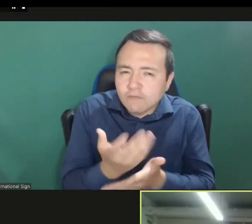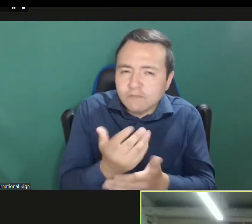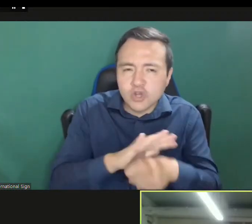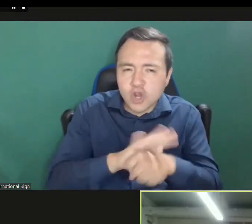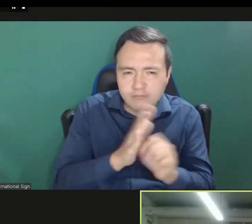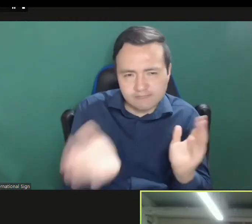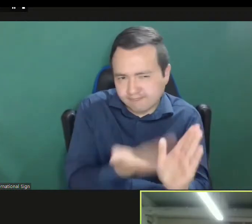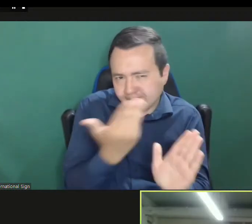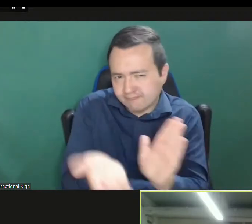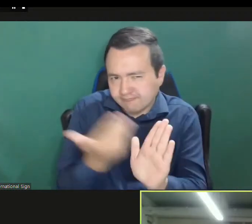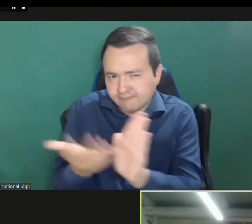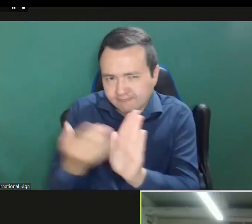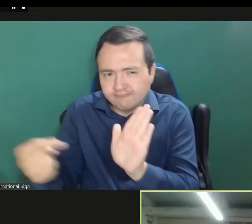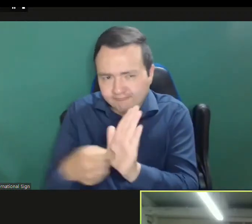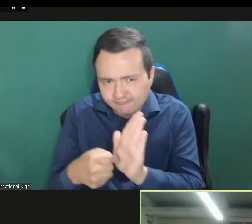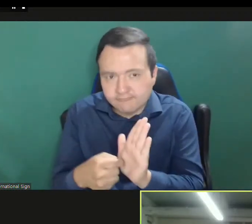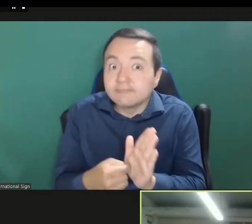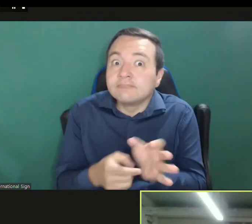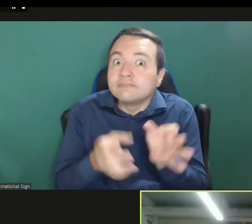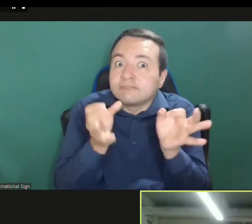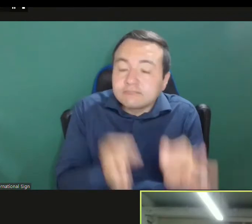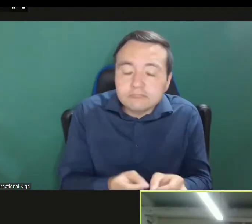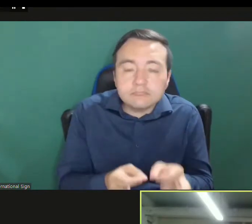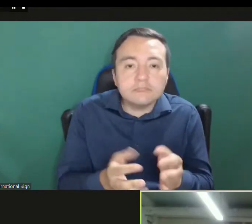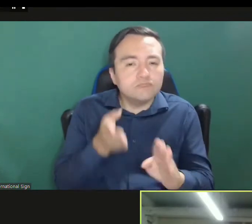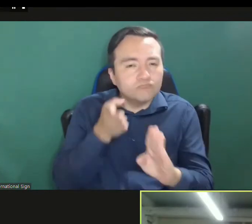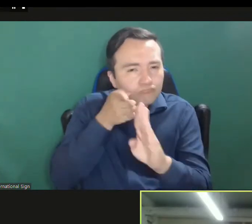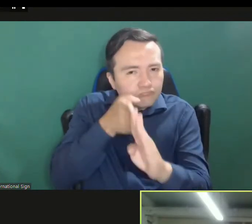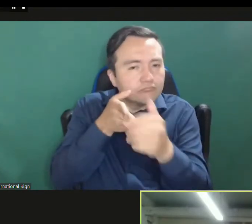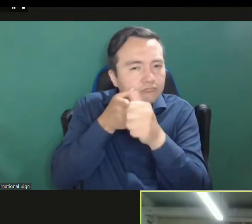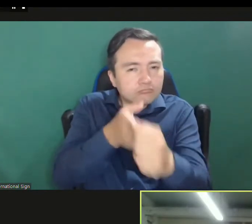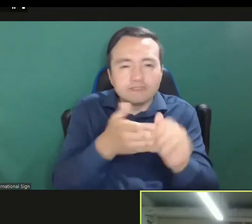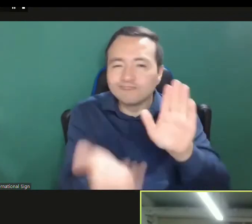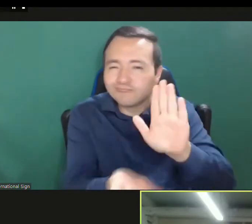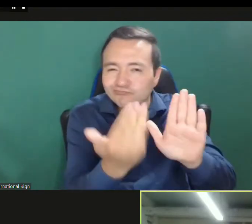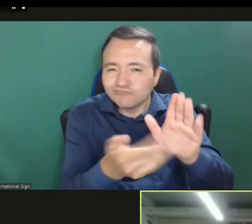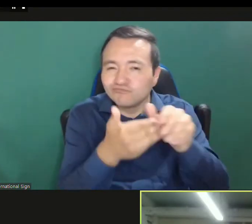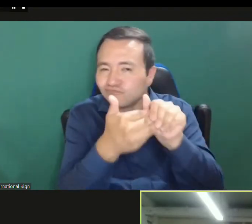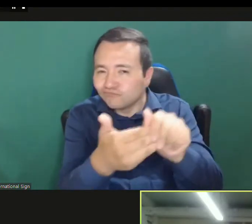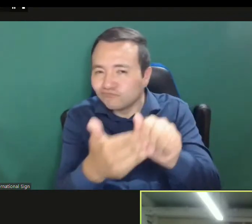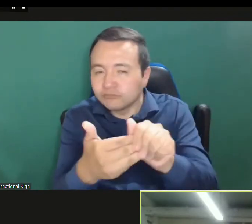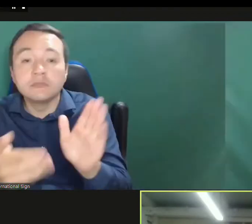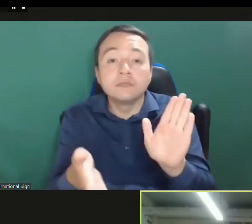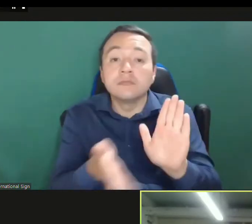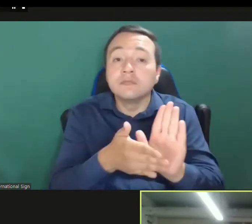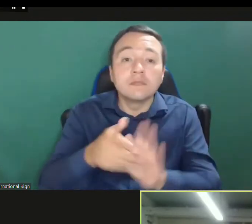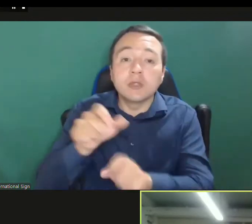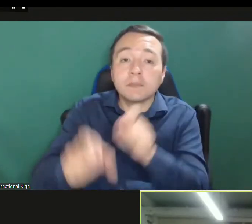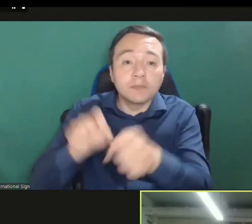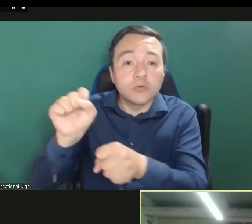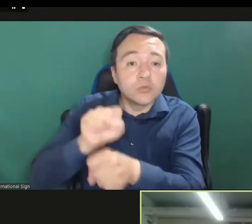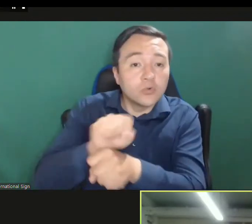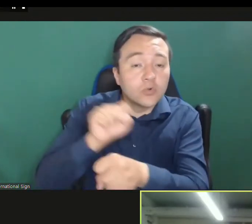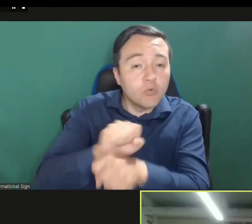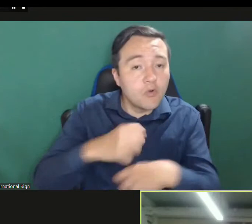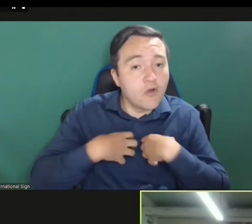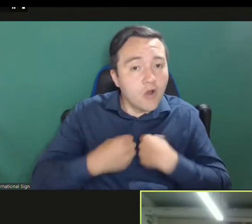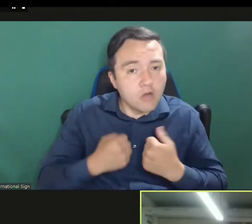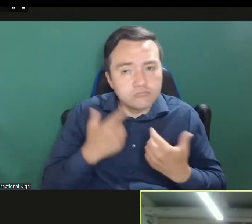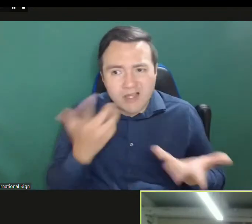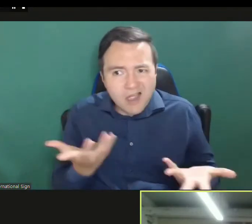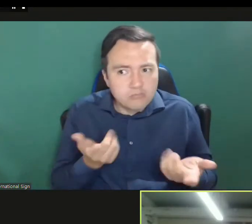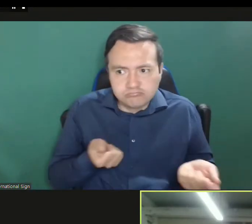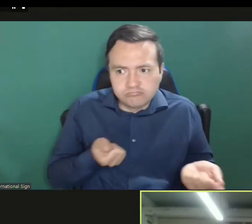is mostly linked to high consumption of salt, two TV productions, Sakayu Sotu,